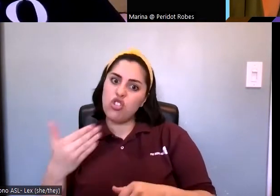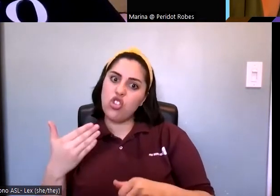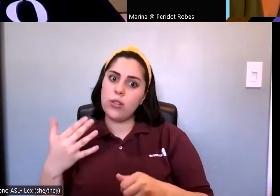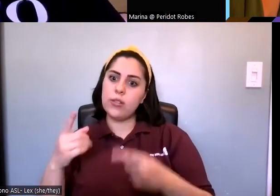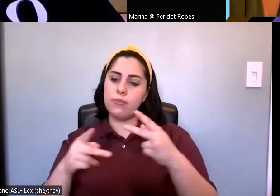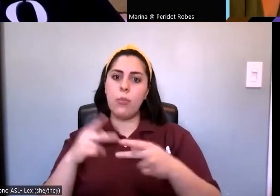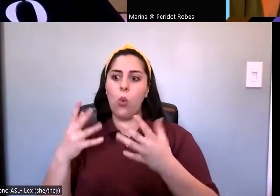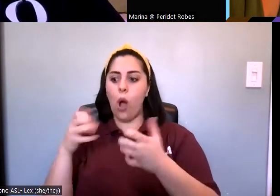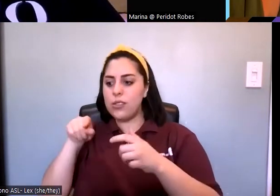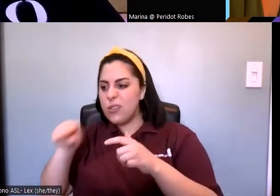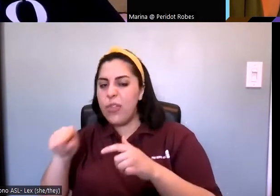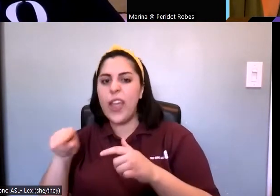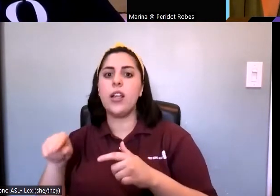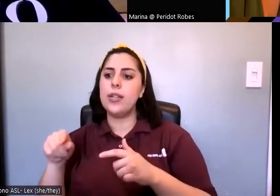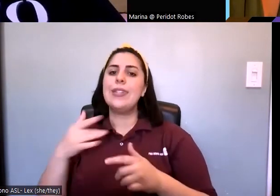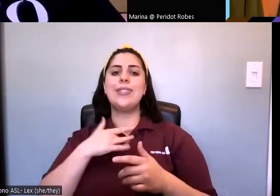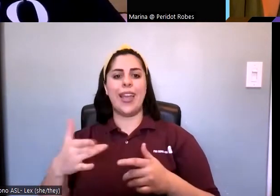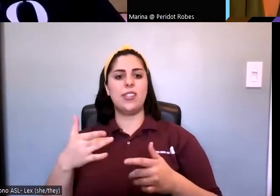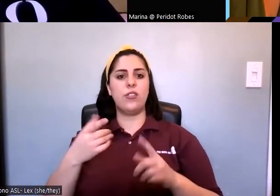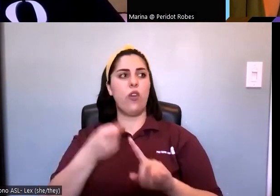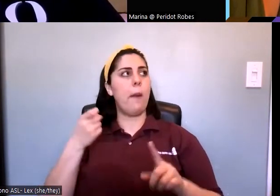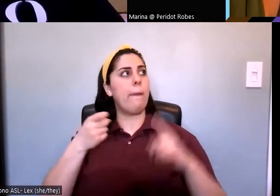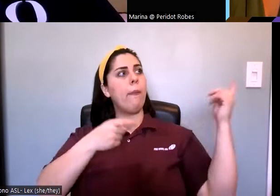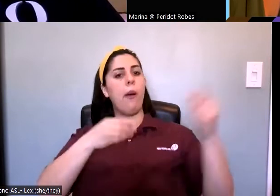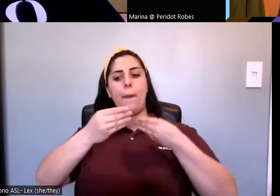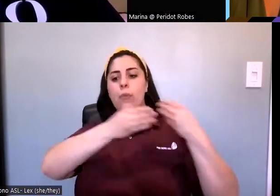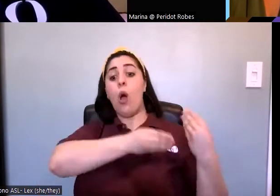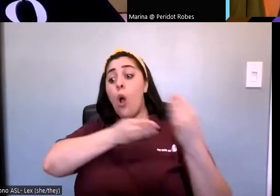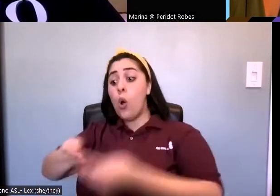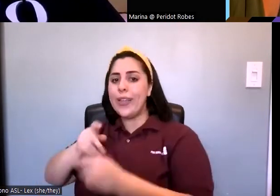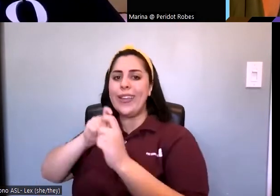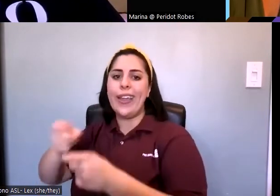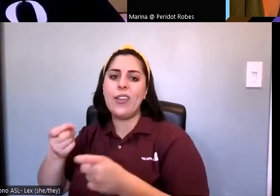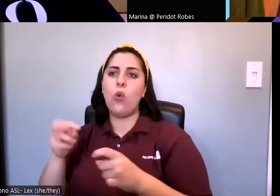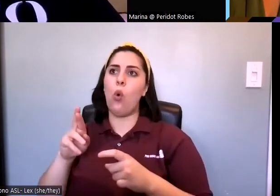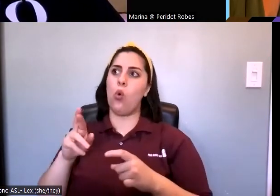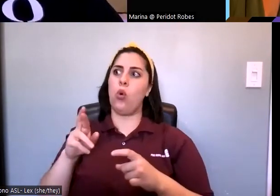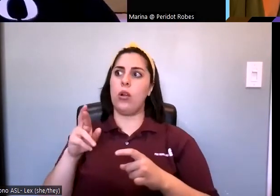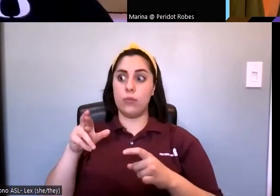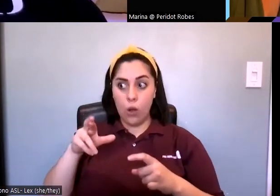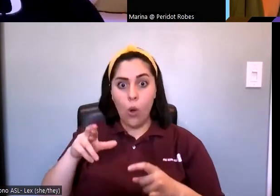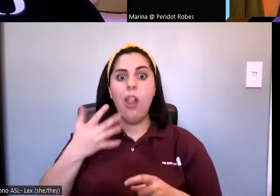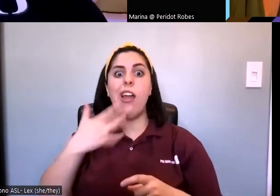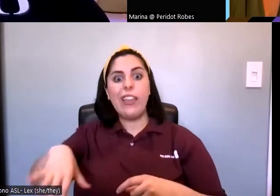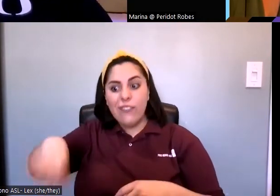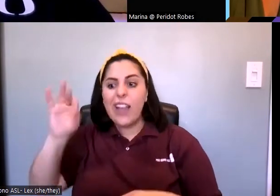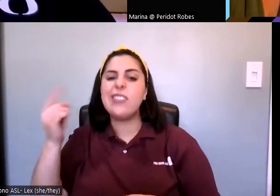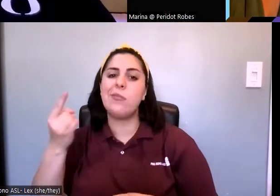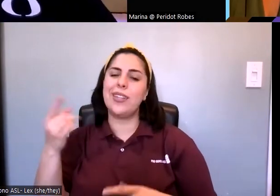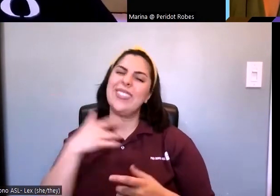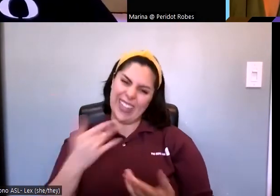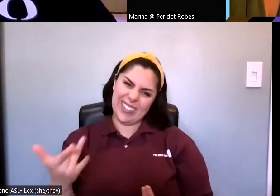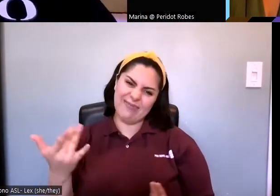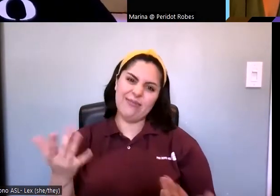someone else or whatever. But you know, there's not, I've shopped plus size resale for years to trying to get my own wardrobe